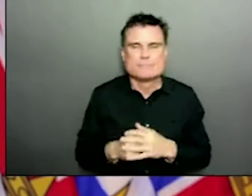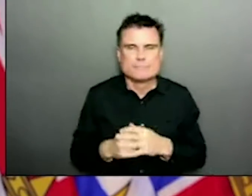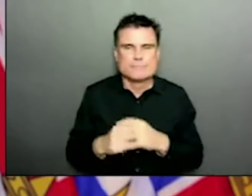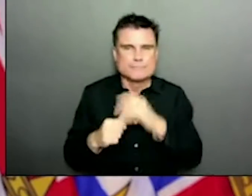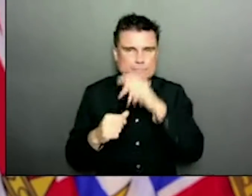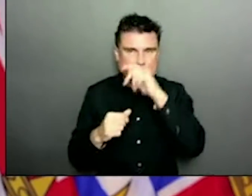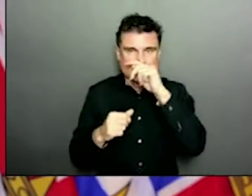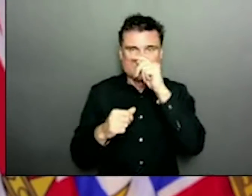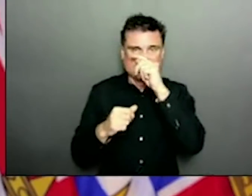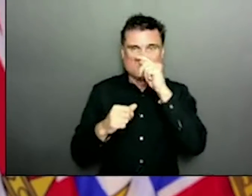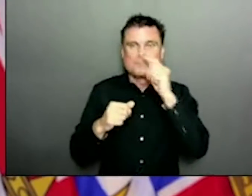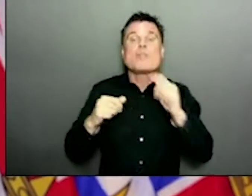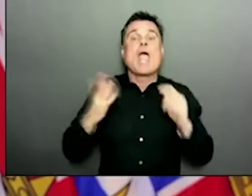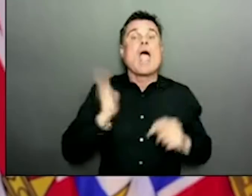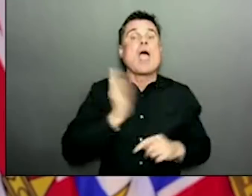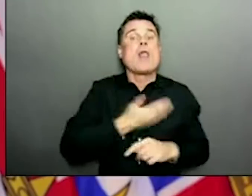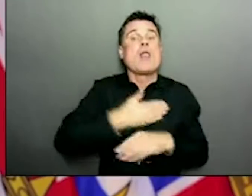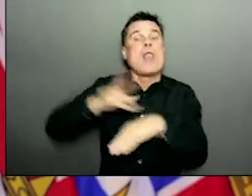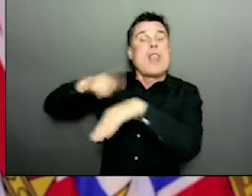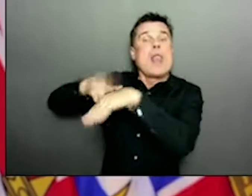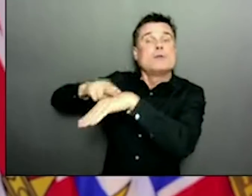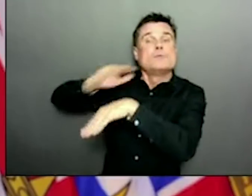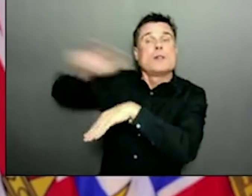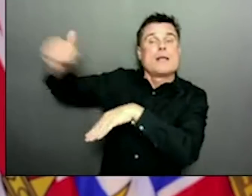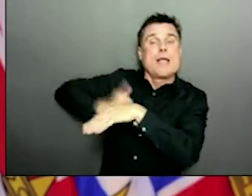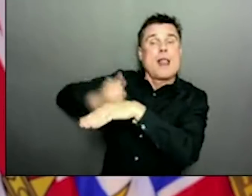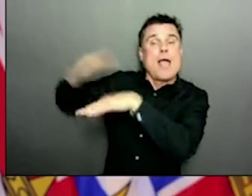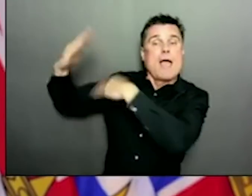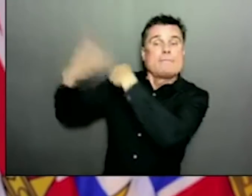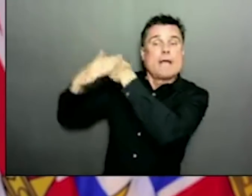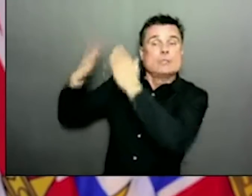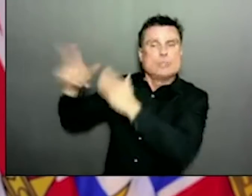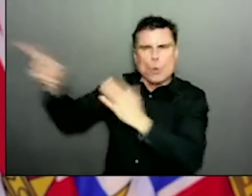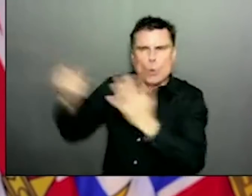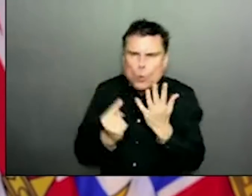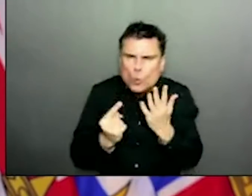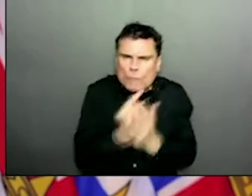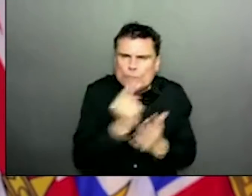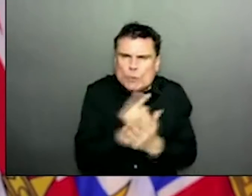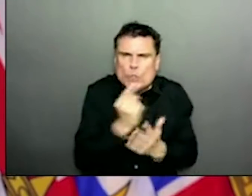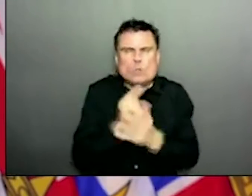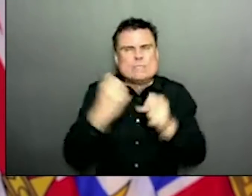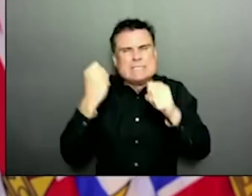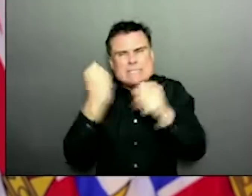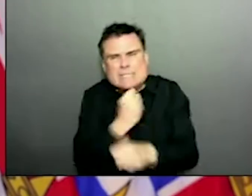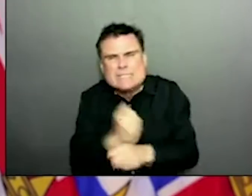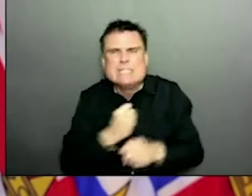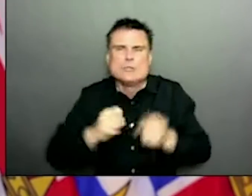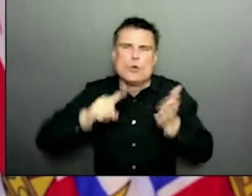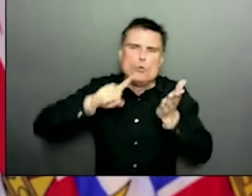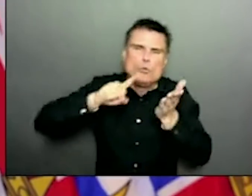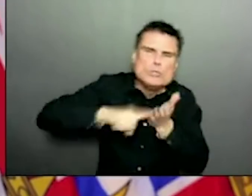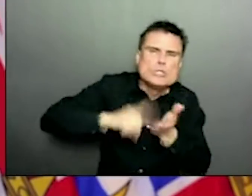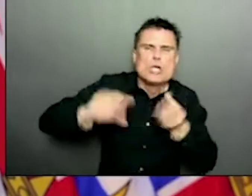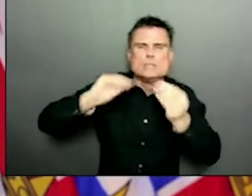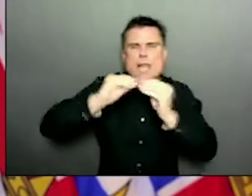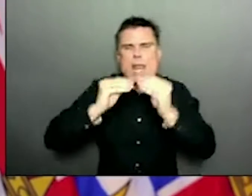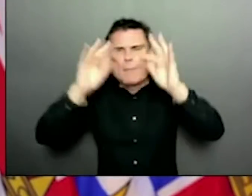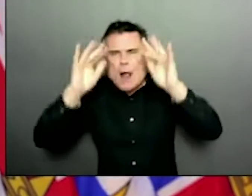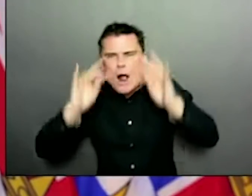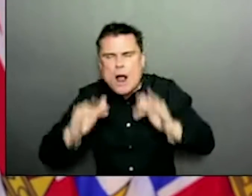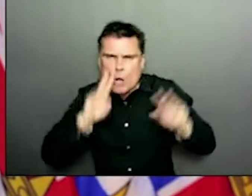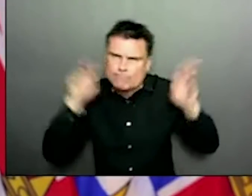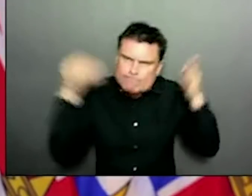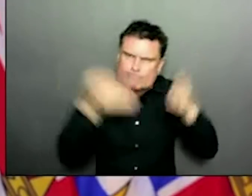on Immunization, who reviews all of the data that we have on safety and efficacy, so how the